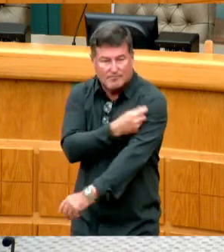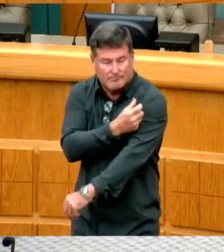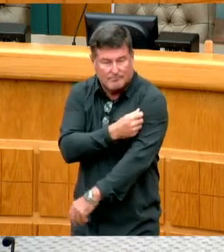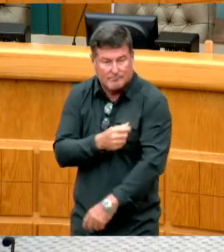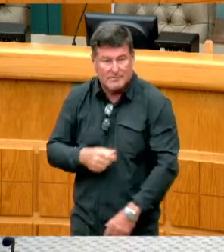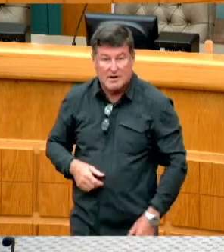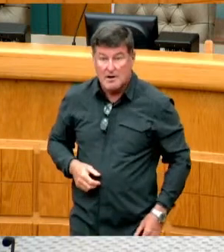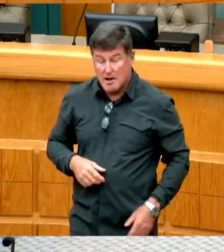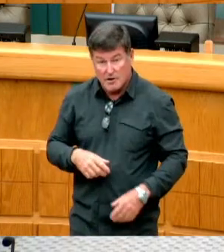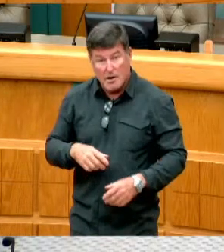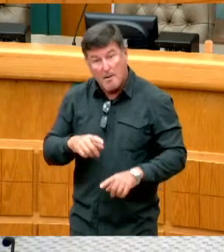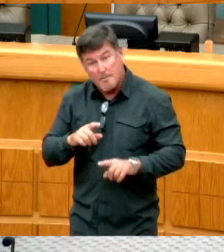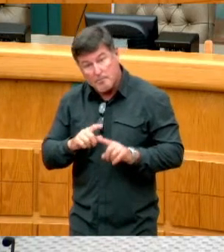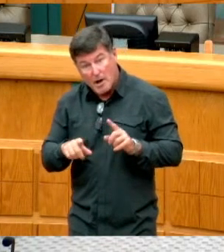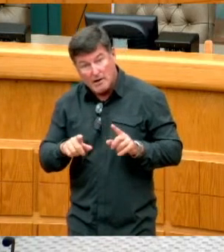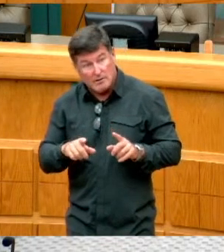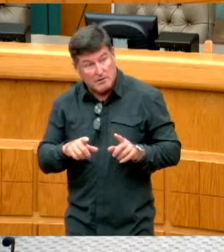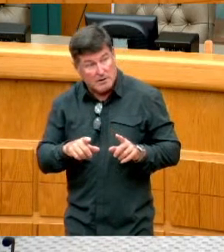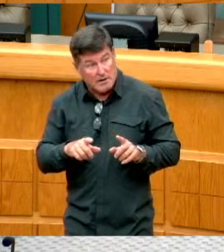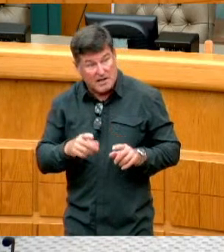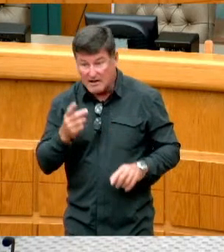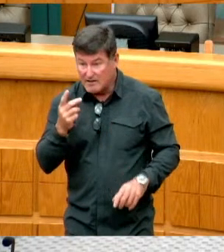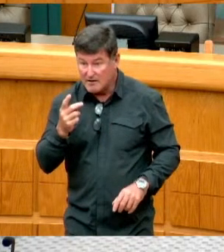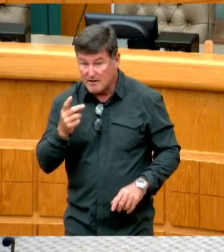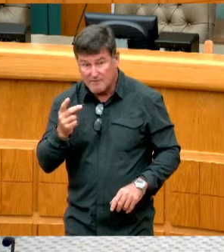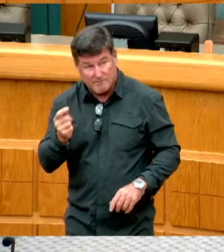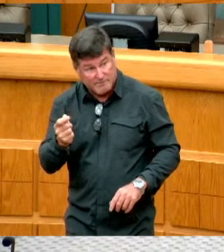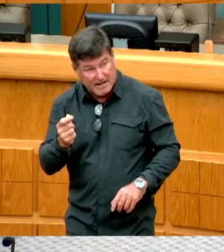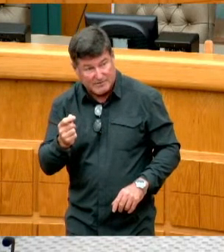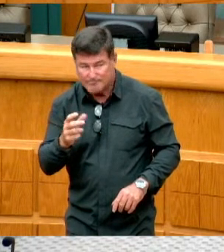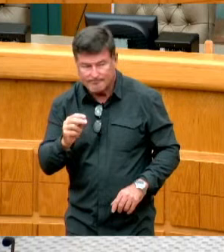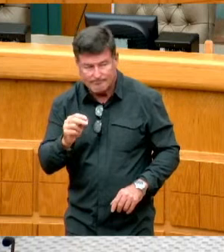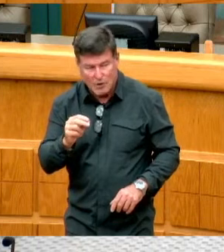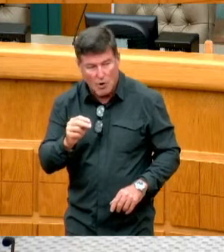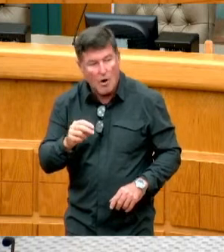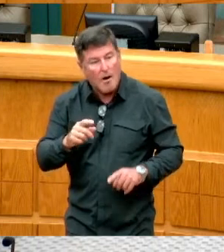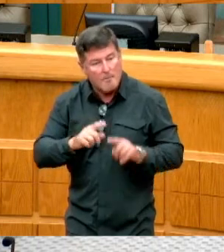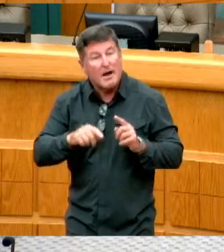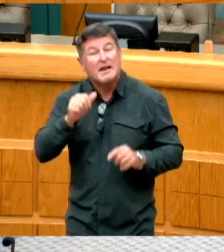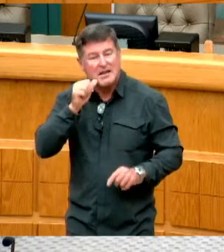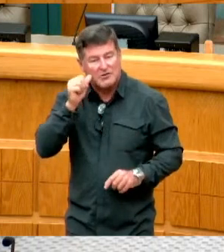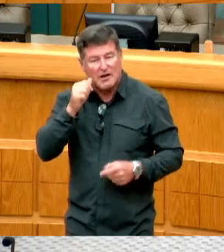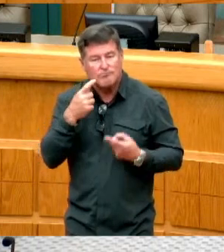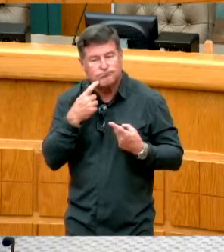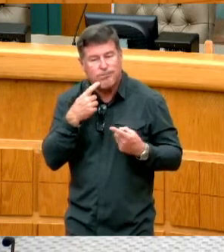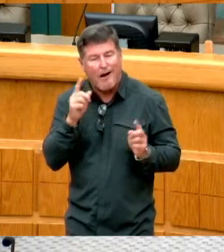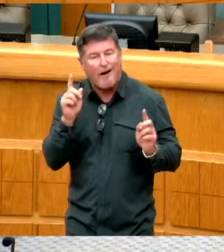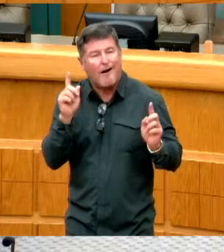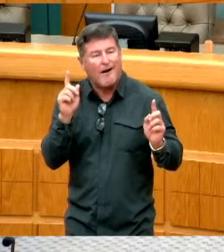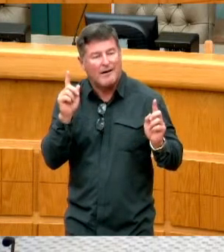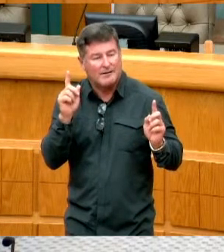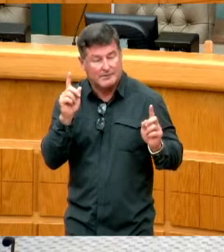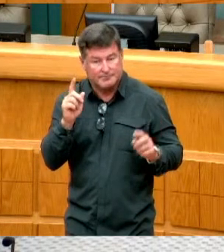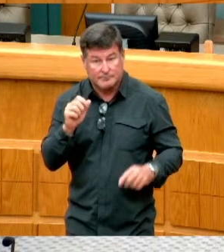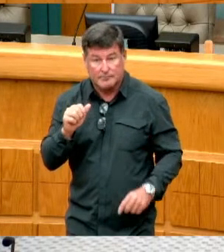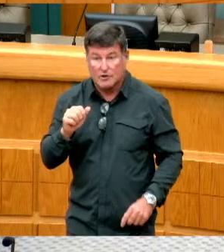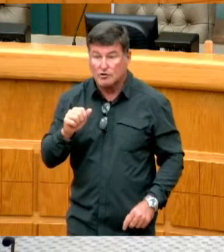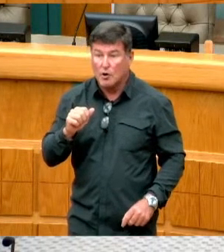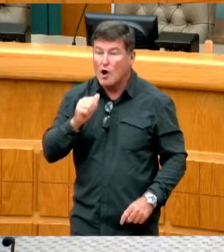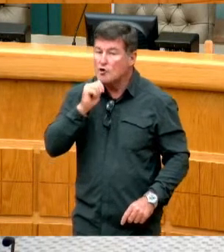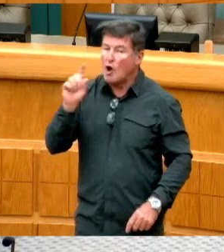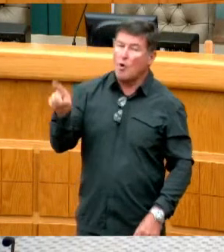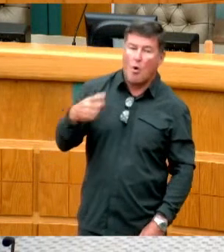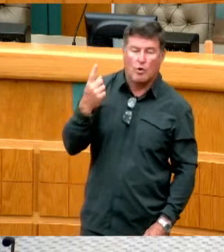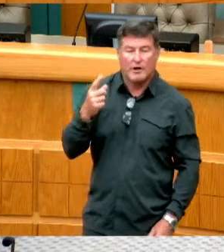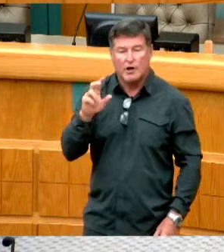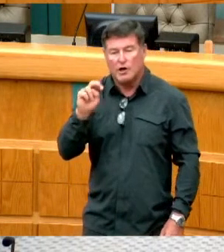But we got it right yesterday. And so all of the folks that are delivering vaccines around the county, not just us, but all